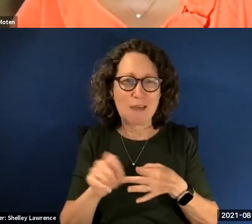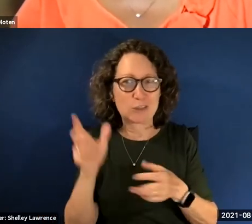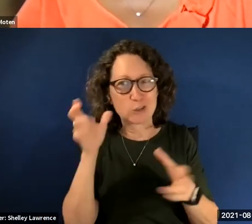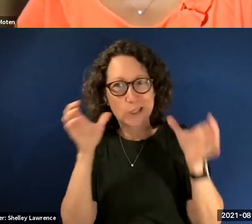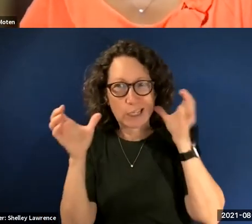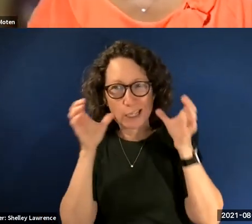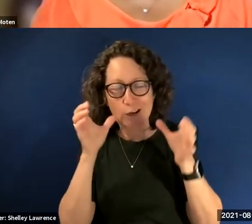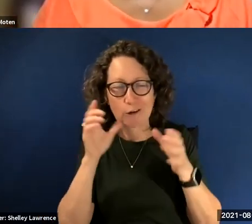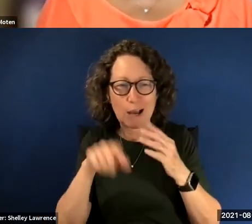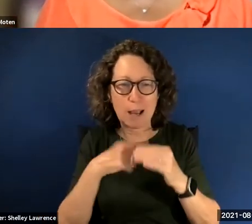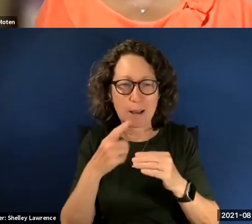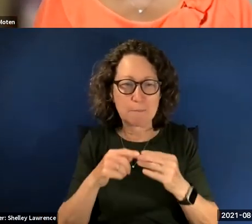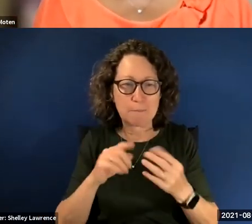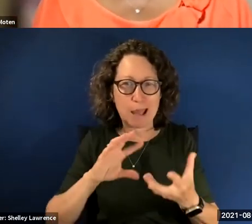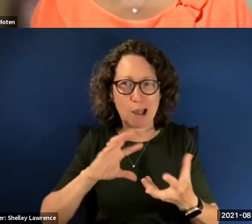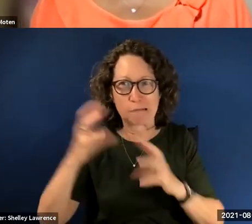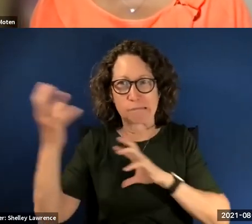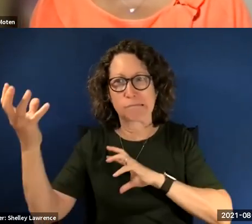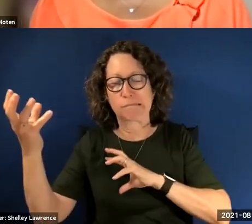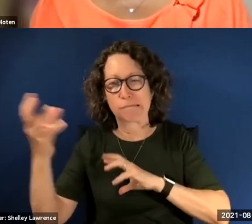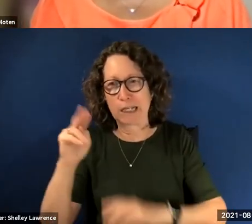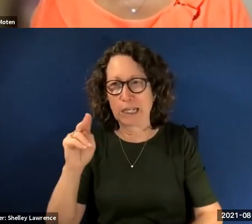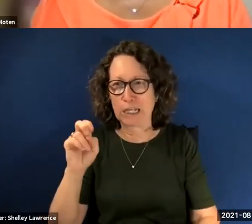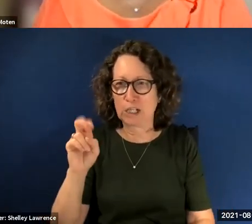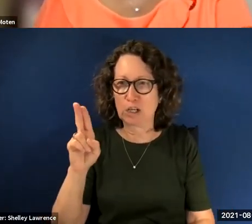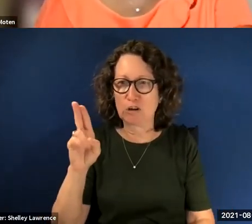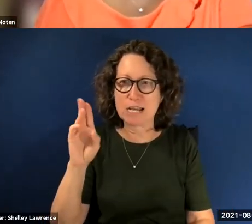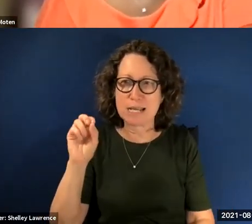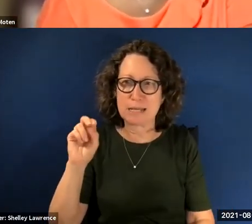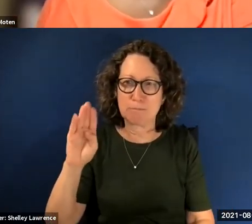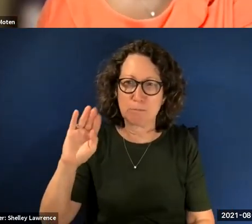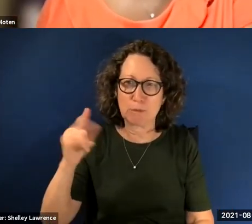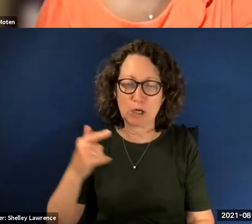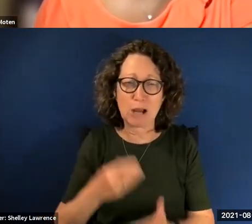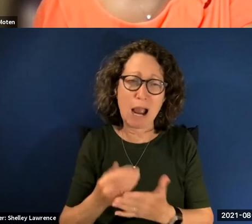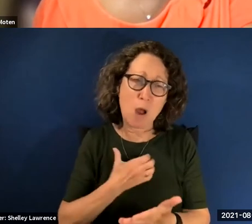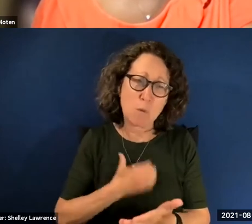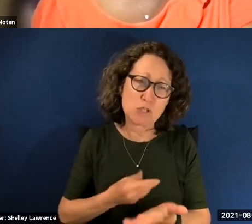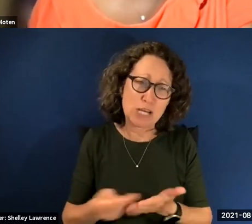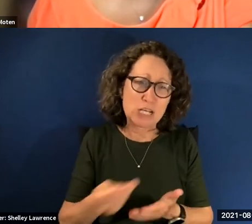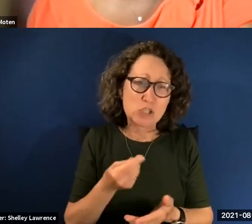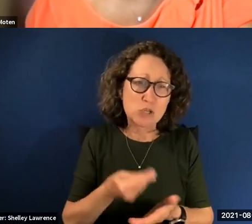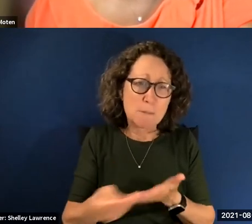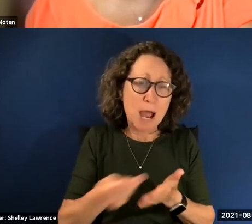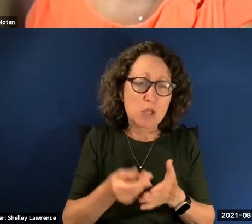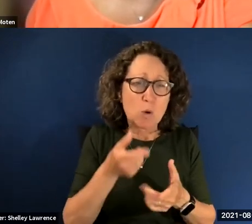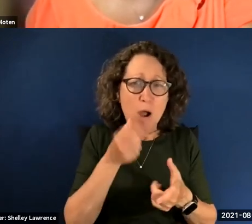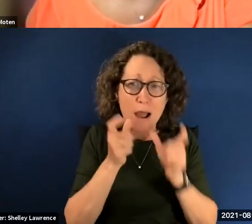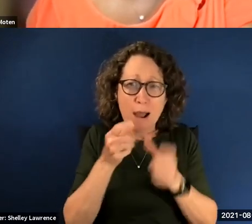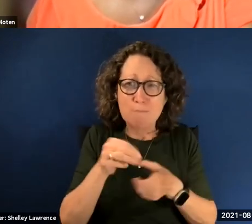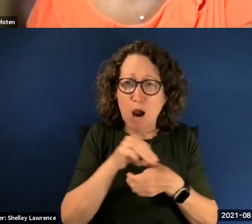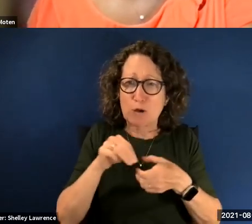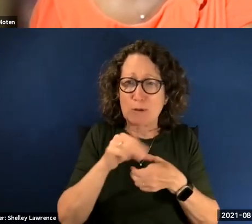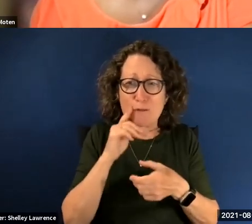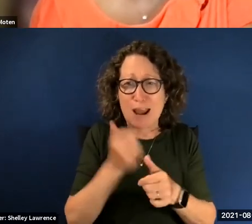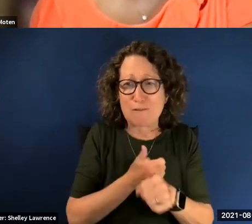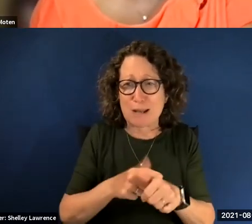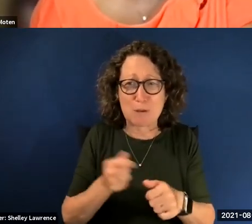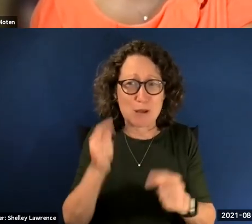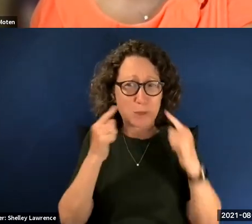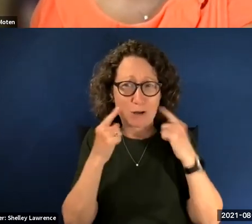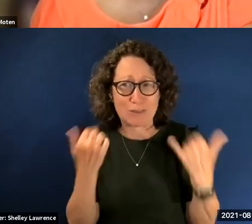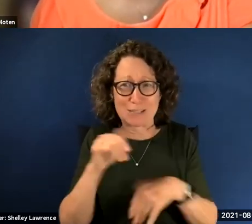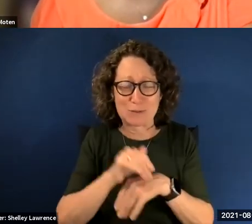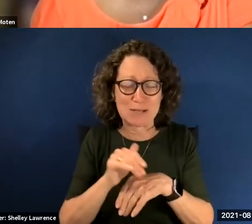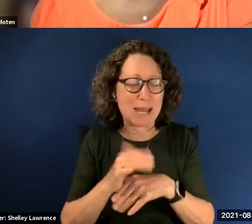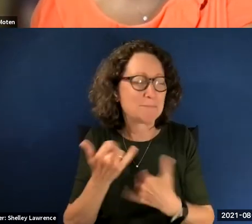about Invermectum and Nuremberg Code. I wish I could buy each of you a margarita for every time you had to hear that tonight, but that's